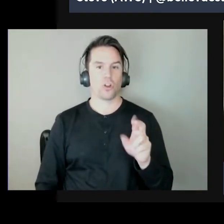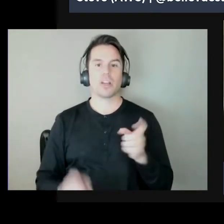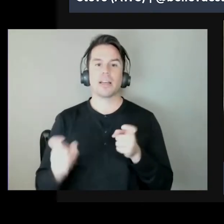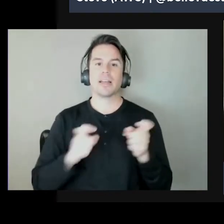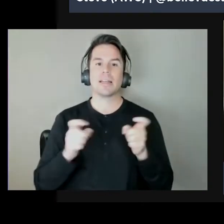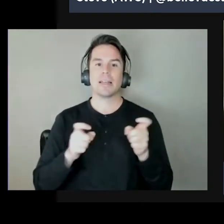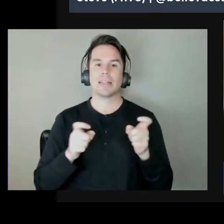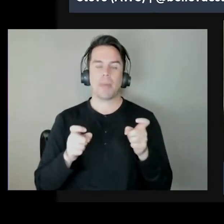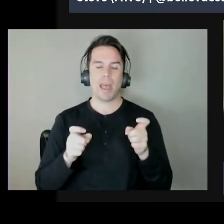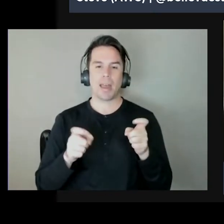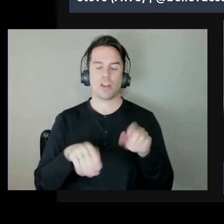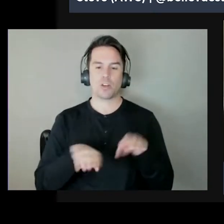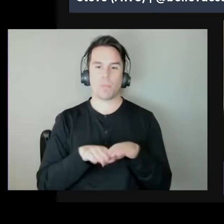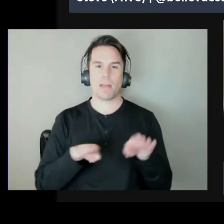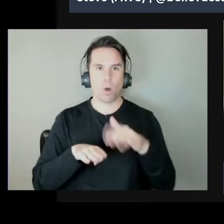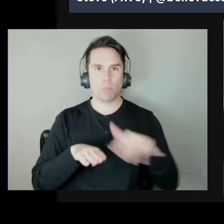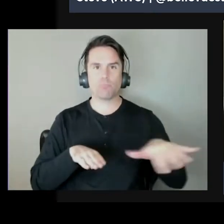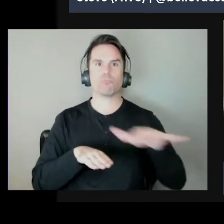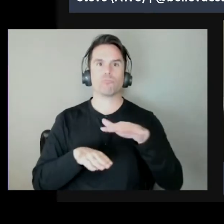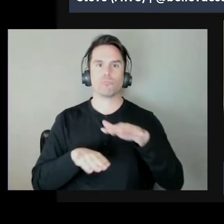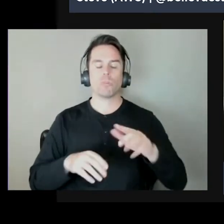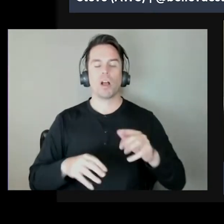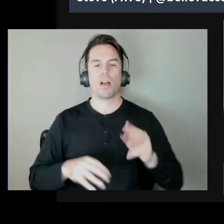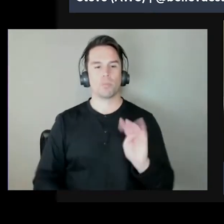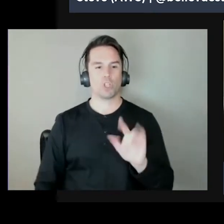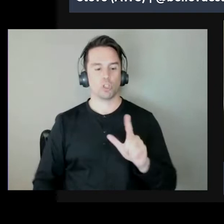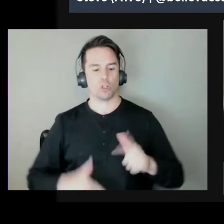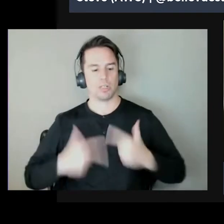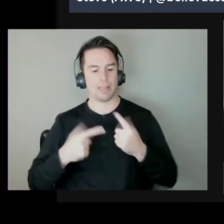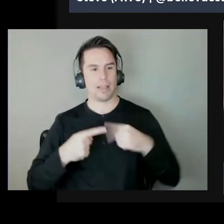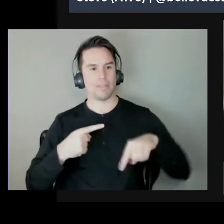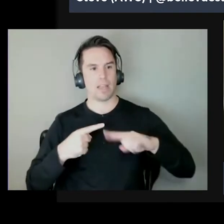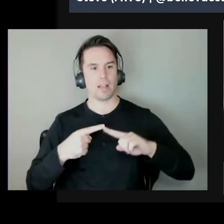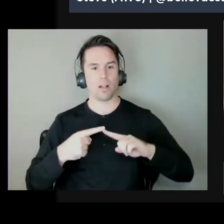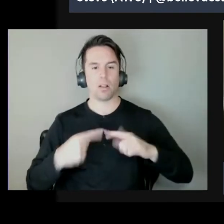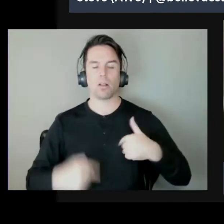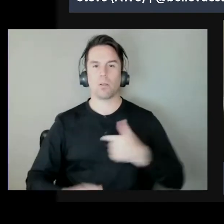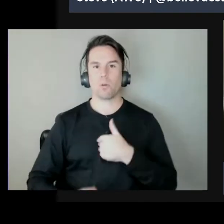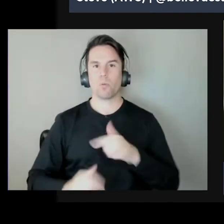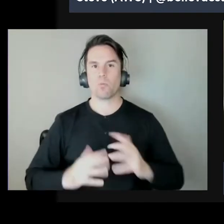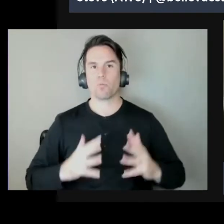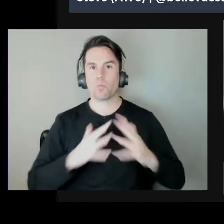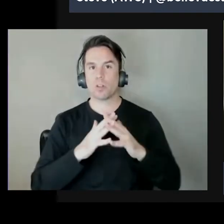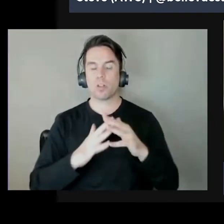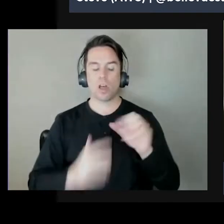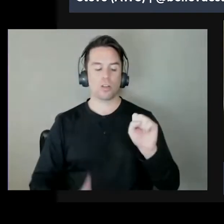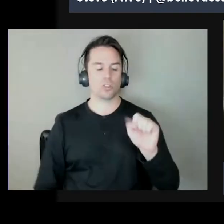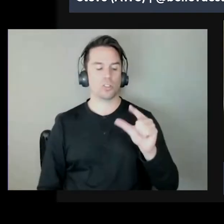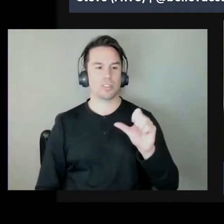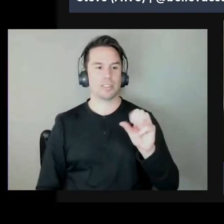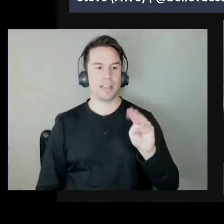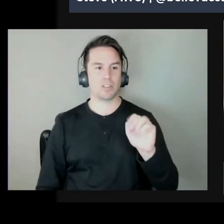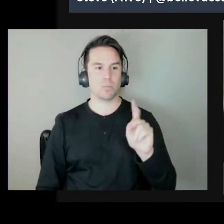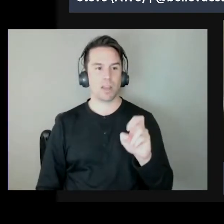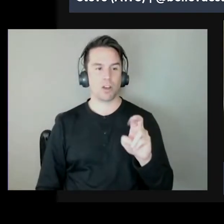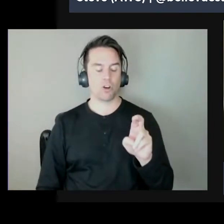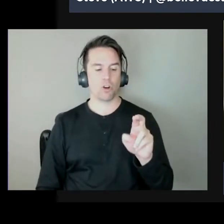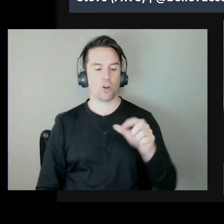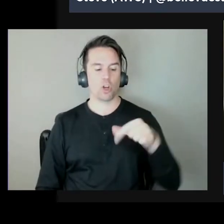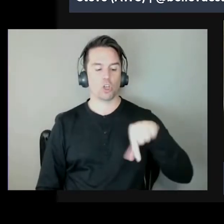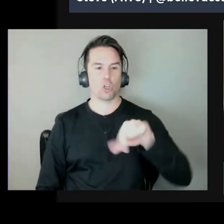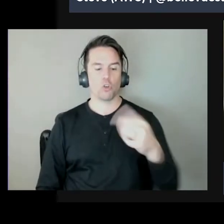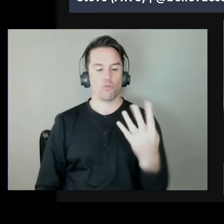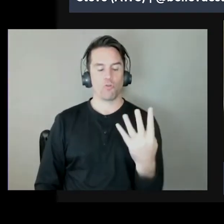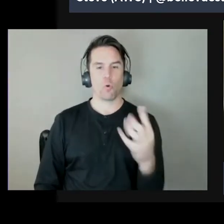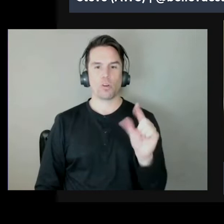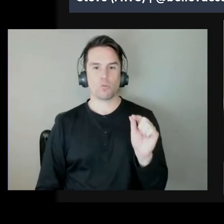learning lifecycle. I can't say this enough. We launched SageMaker Q4 of 2017. And we had 3 awesome things. We had